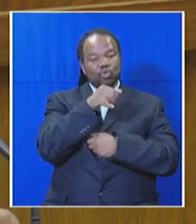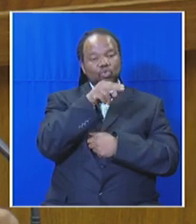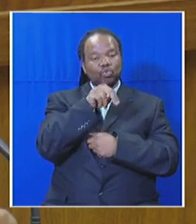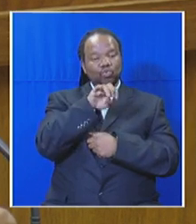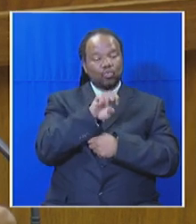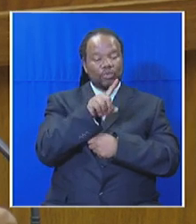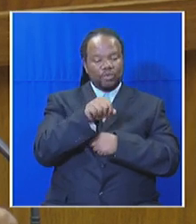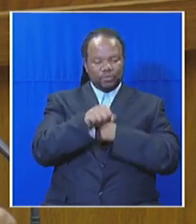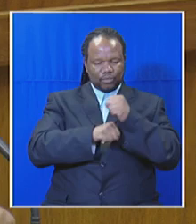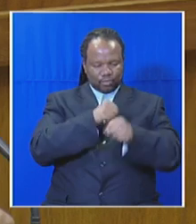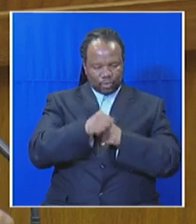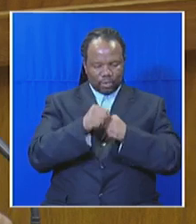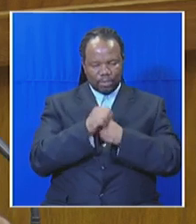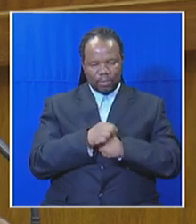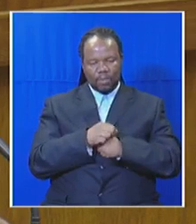2015